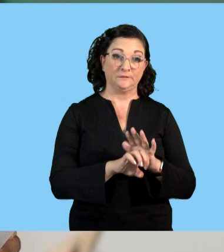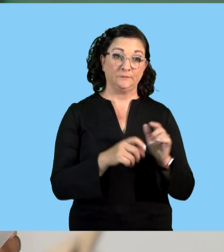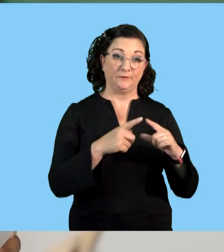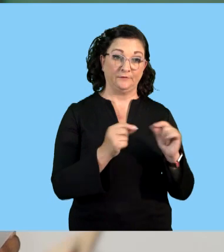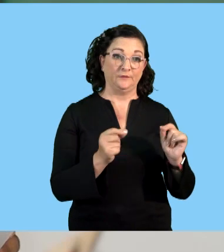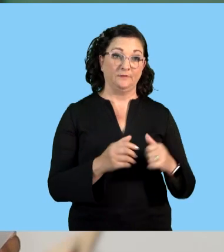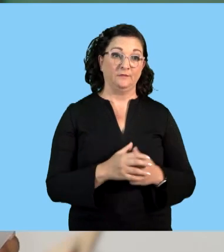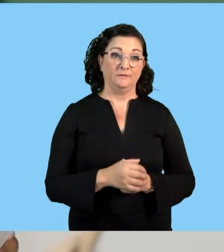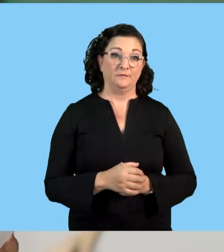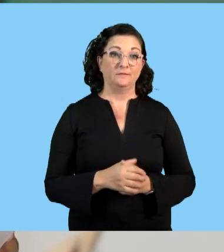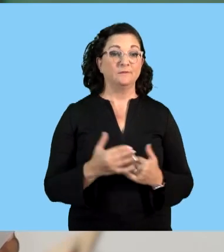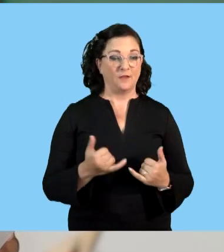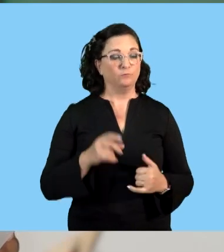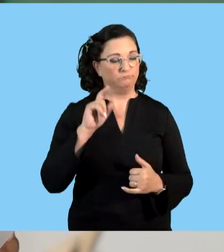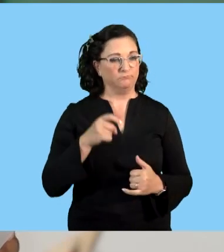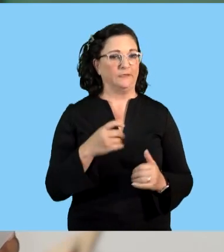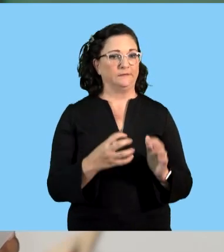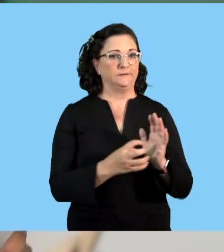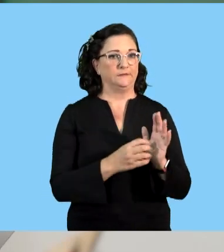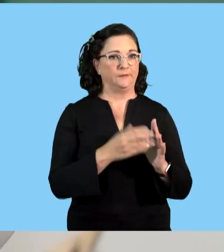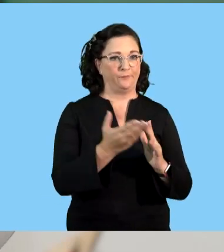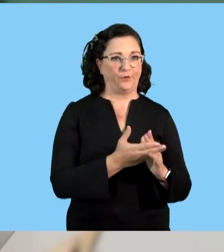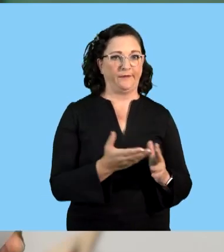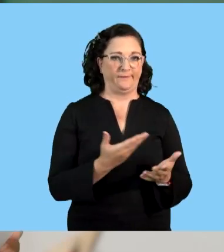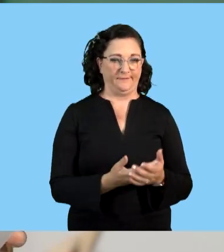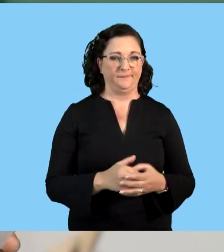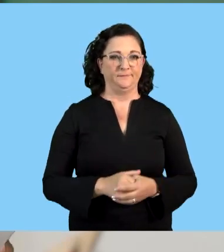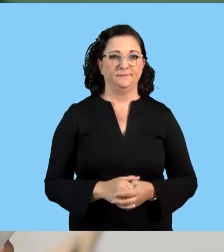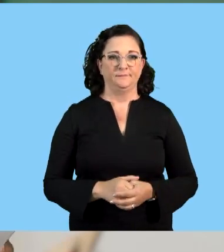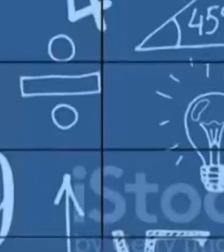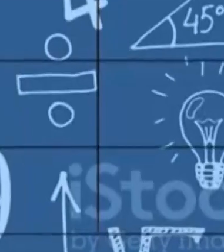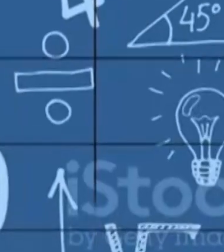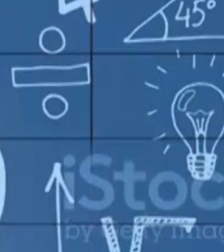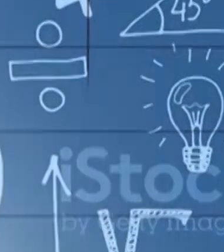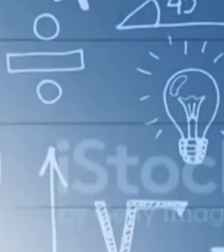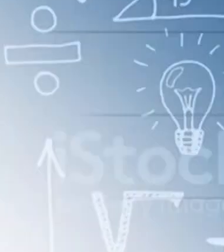this example, we should definitely take a break. Let's go to an ad break.